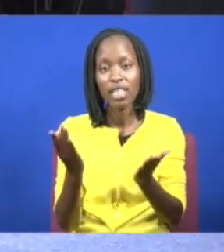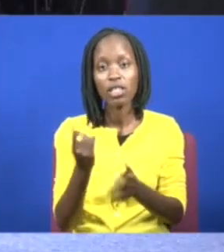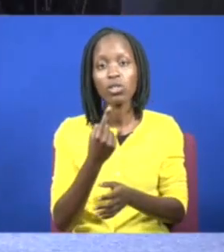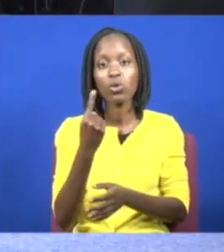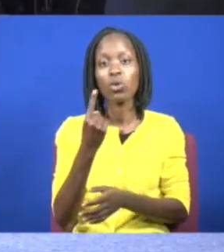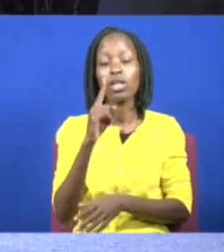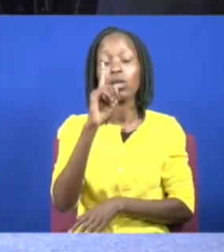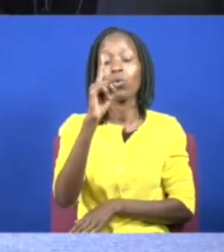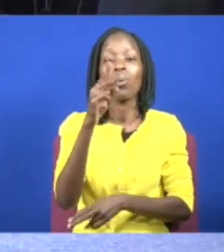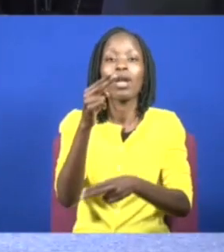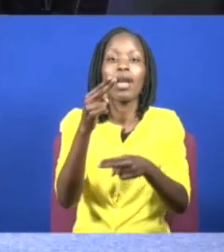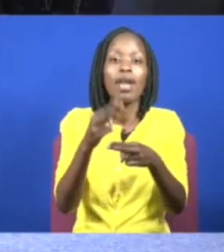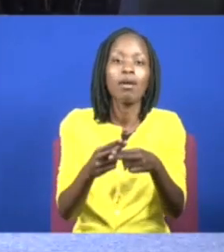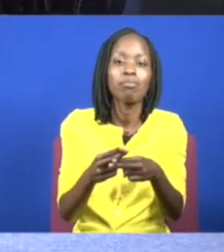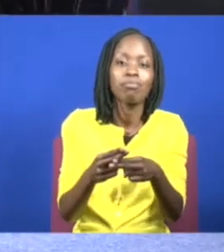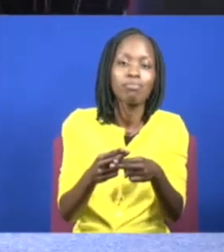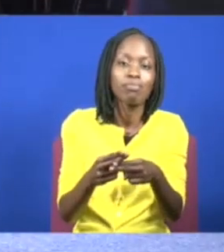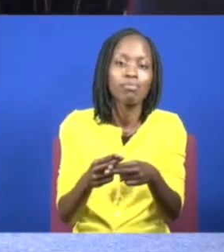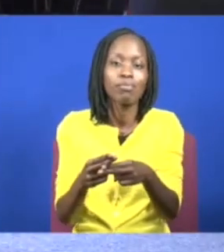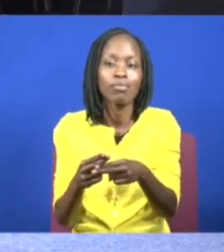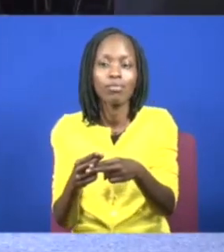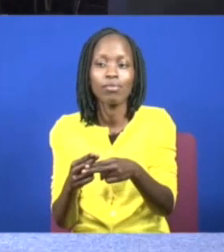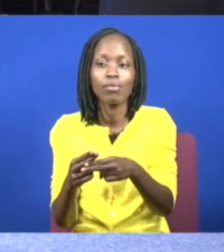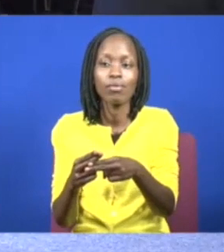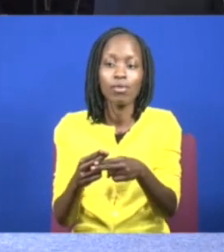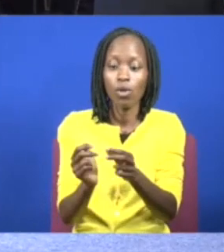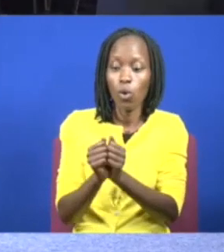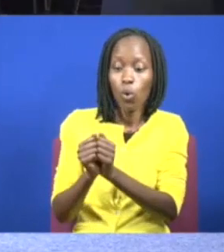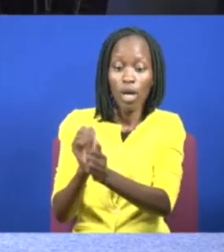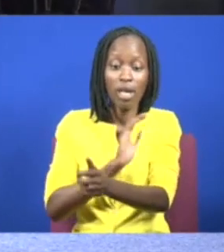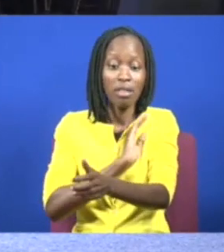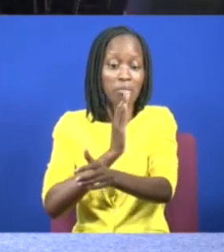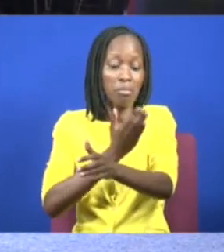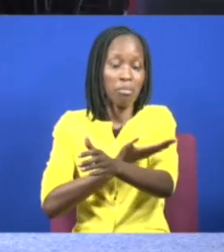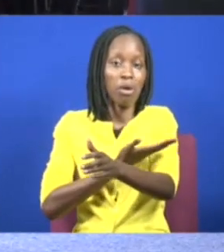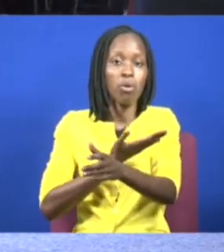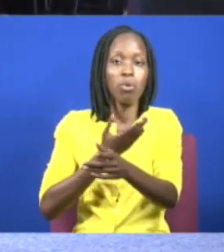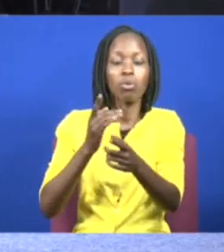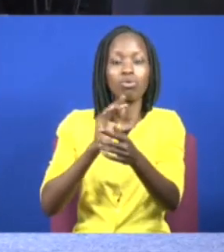is only one name with power to